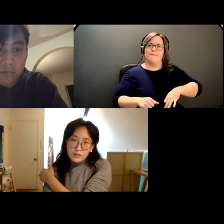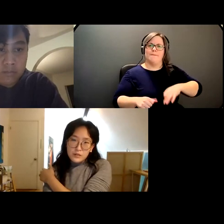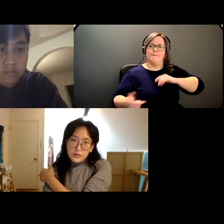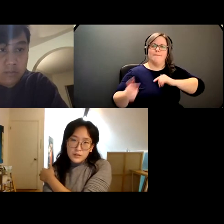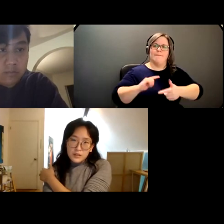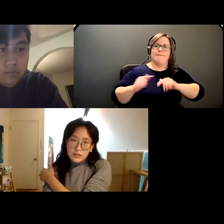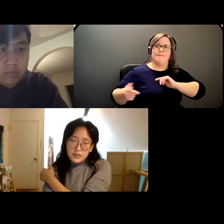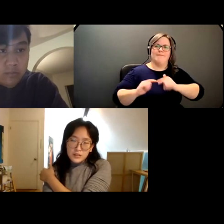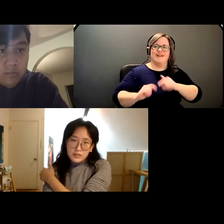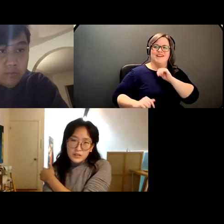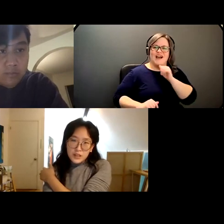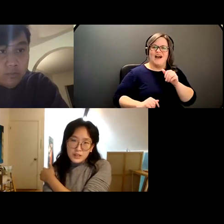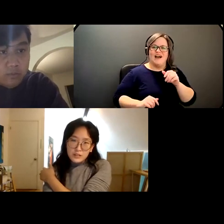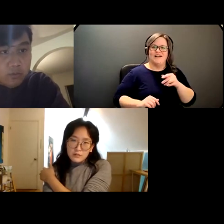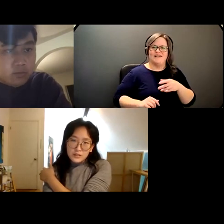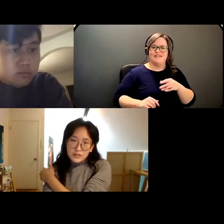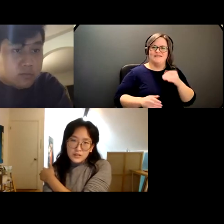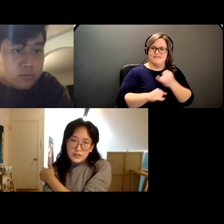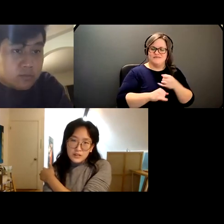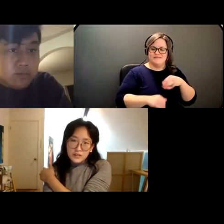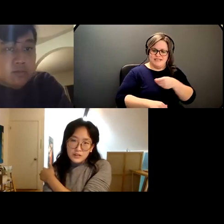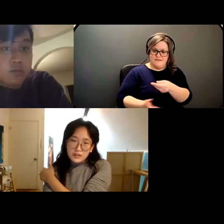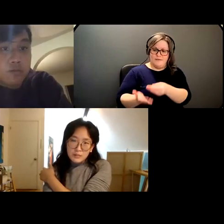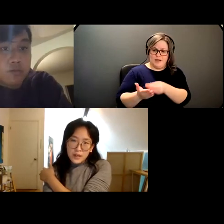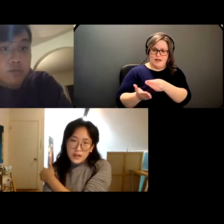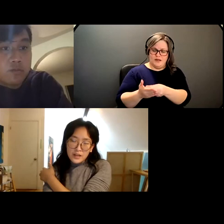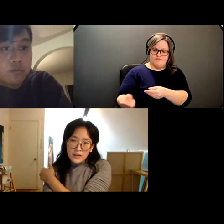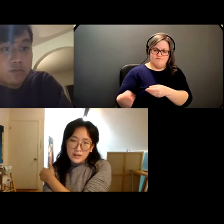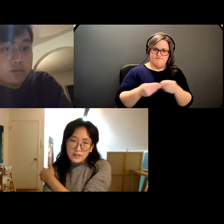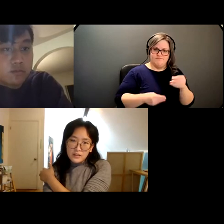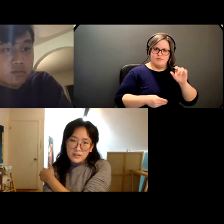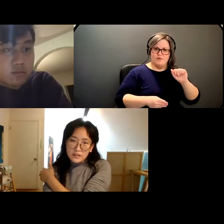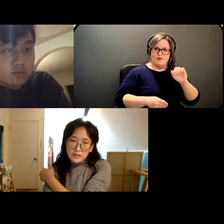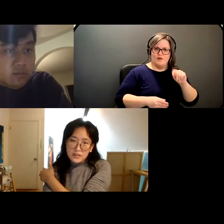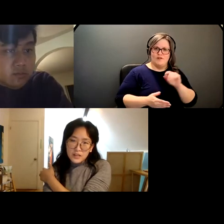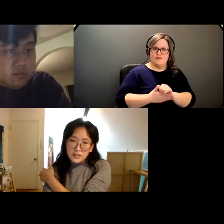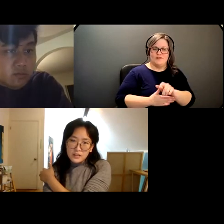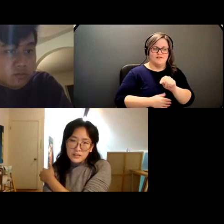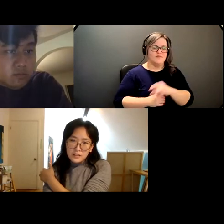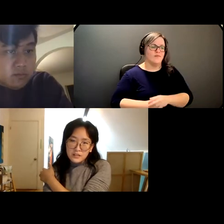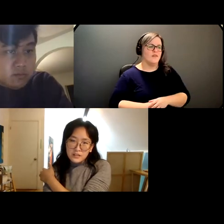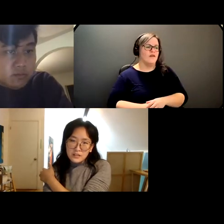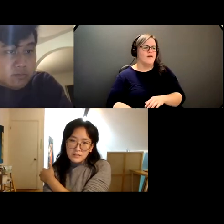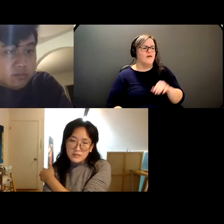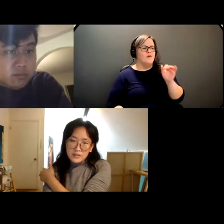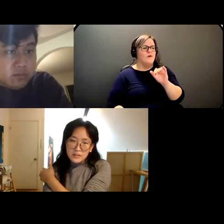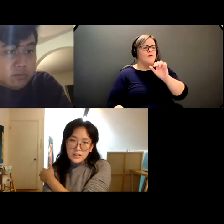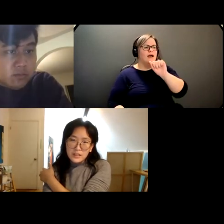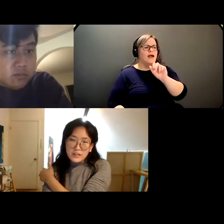There was also something interesting I saw in the chat by Anna saying,